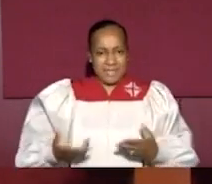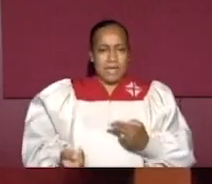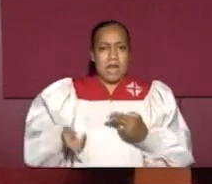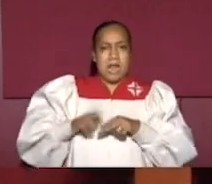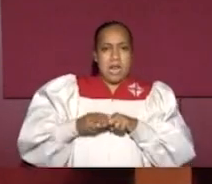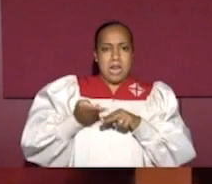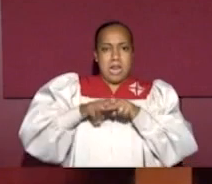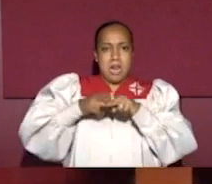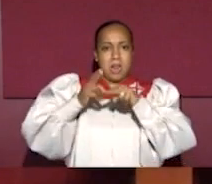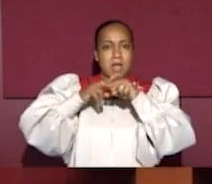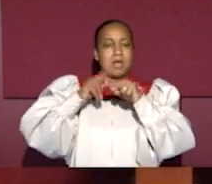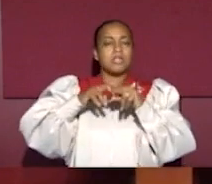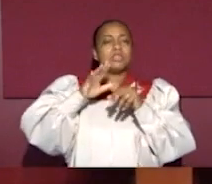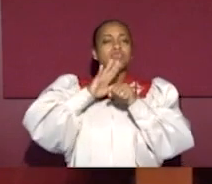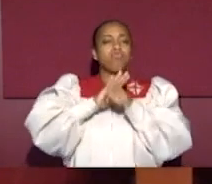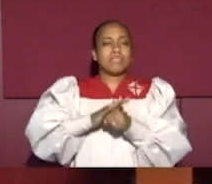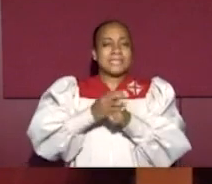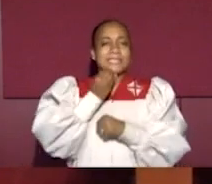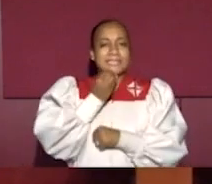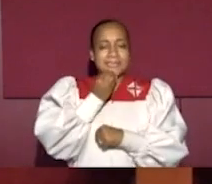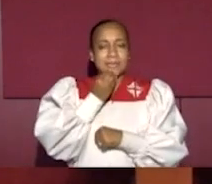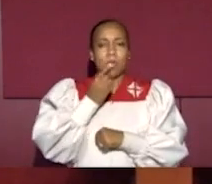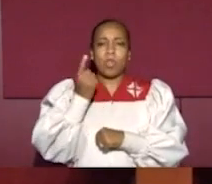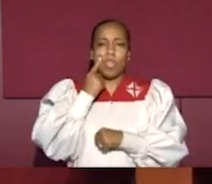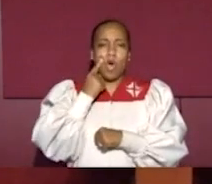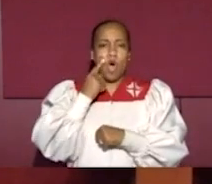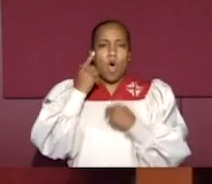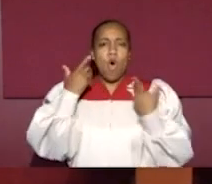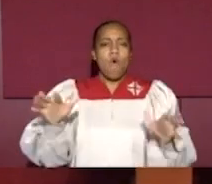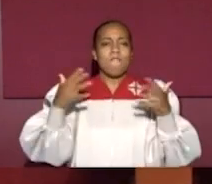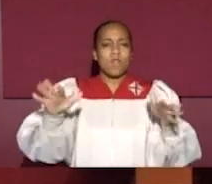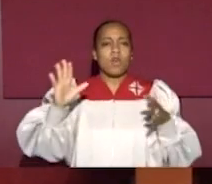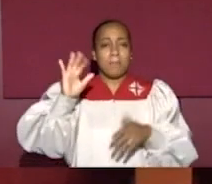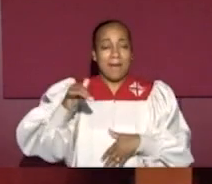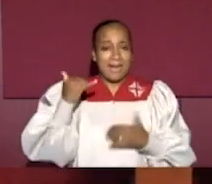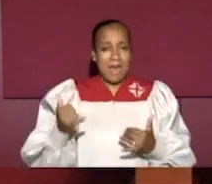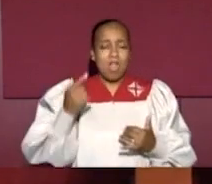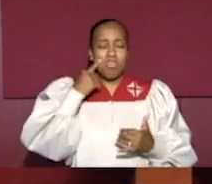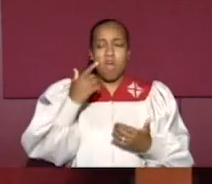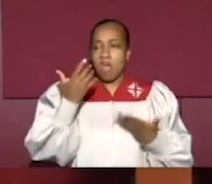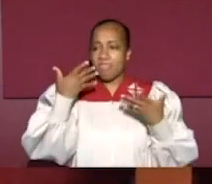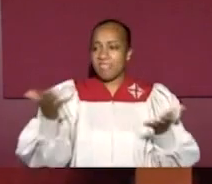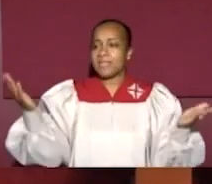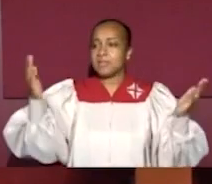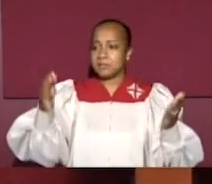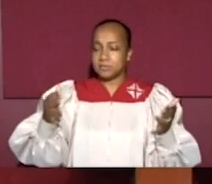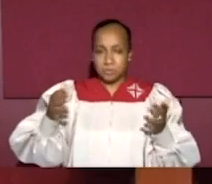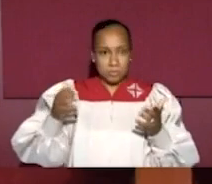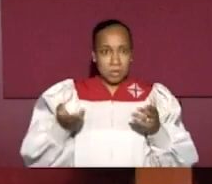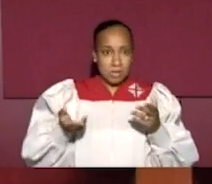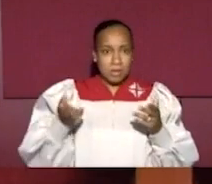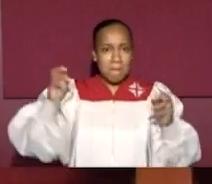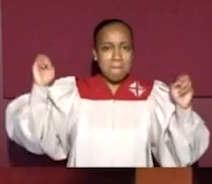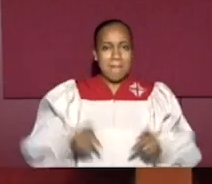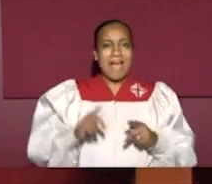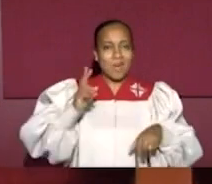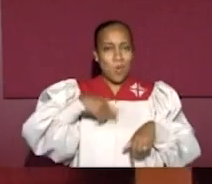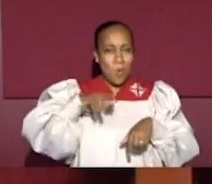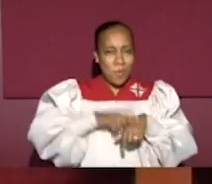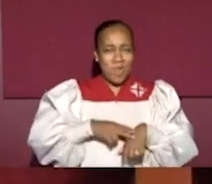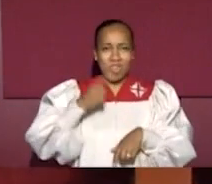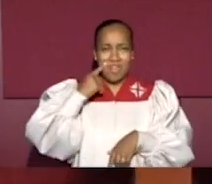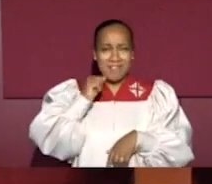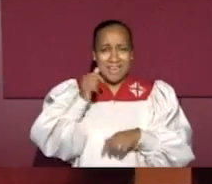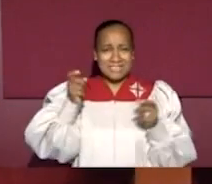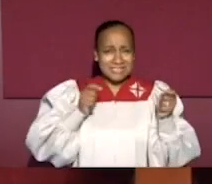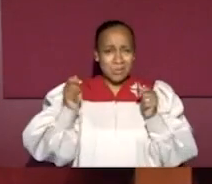on is stress eating. Because we thought it would be over by now. We thought things would be back to normal by now. We thought we wouldn't be dealing